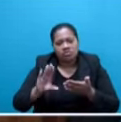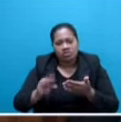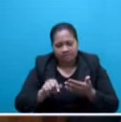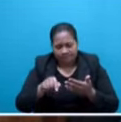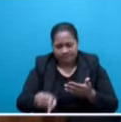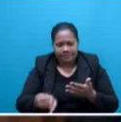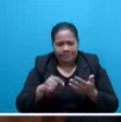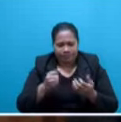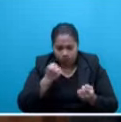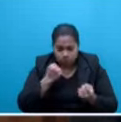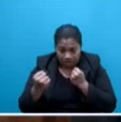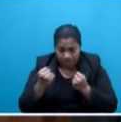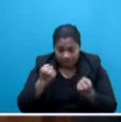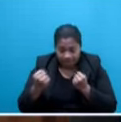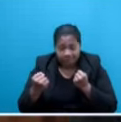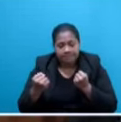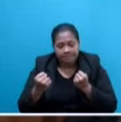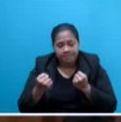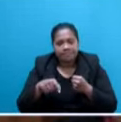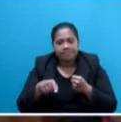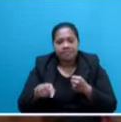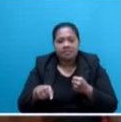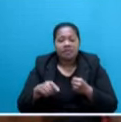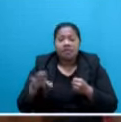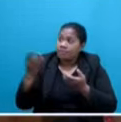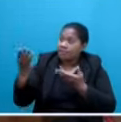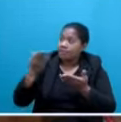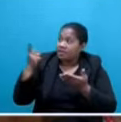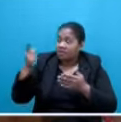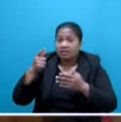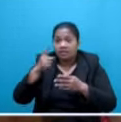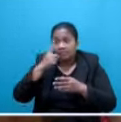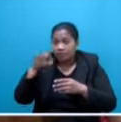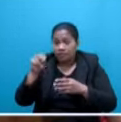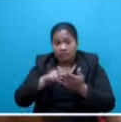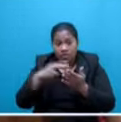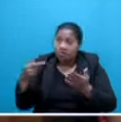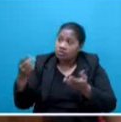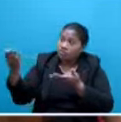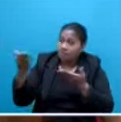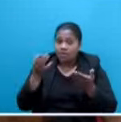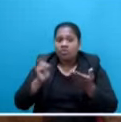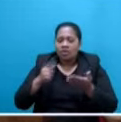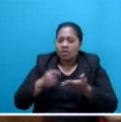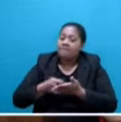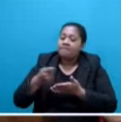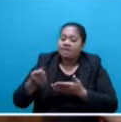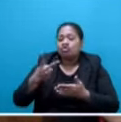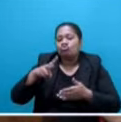demands. By bringing laborers from Vanuatu, we pay them $20 per ton of